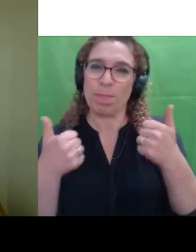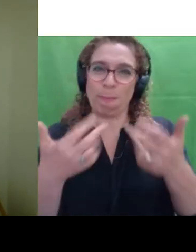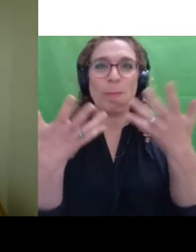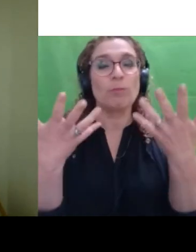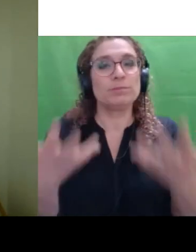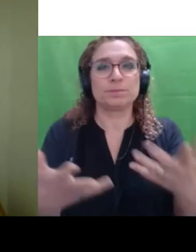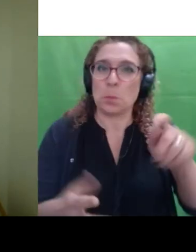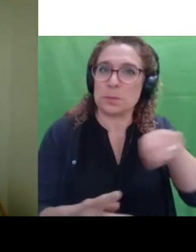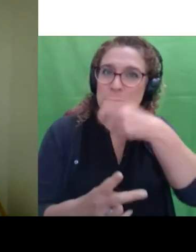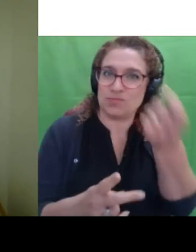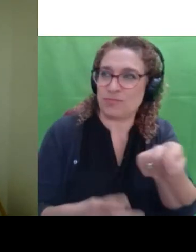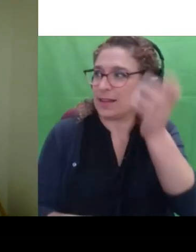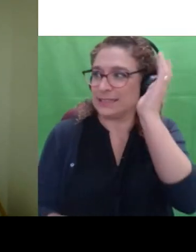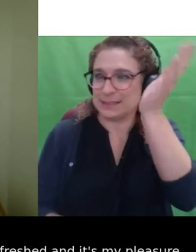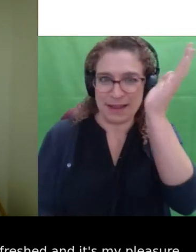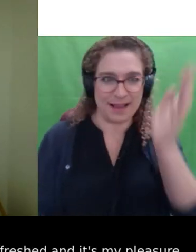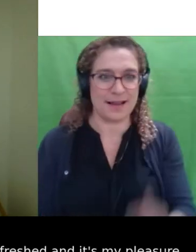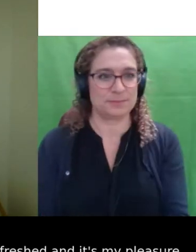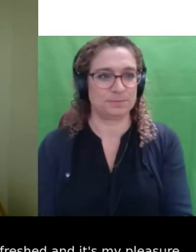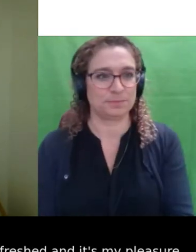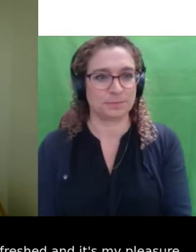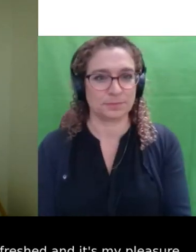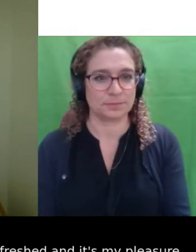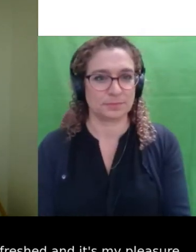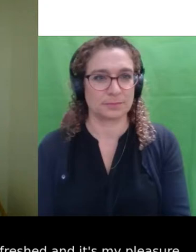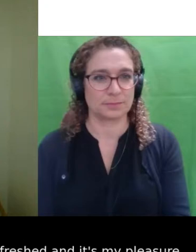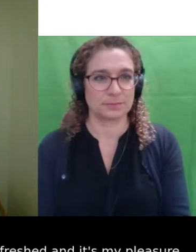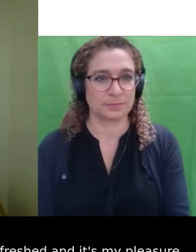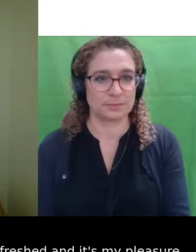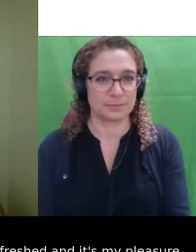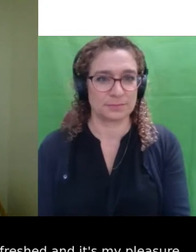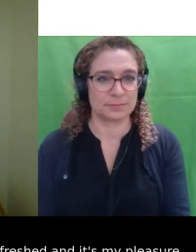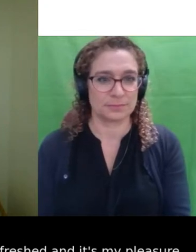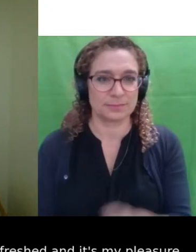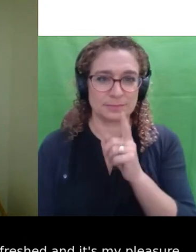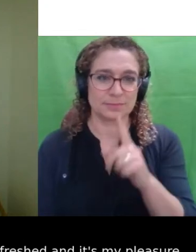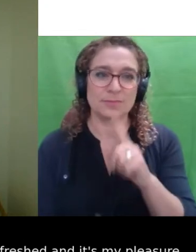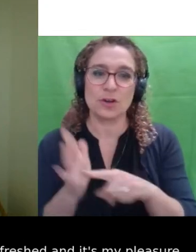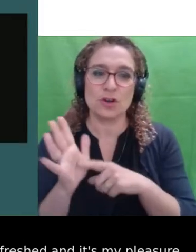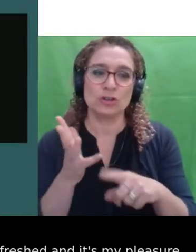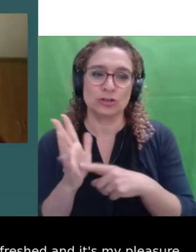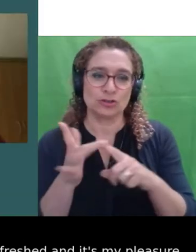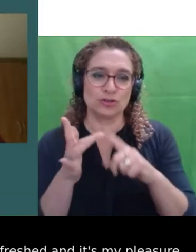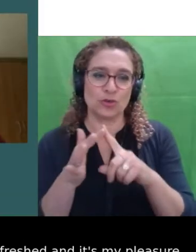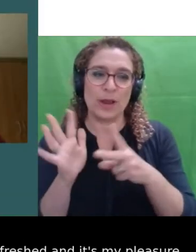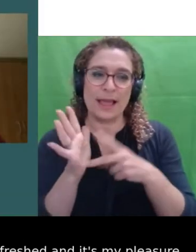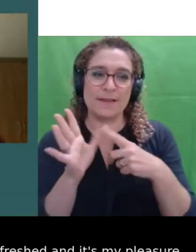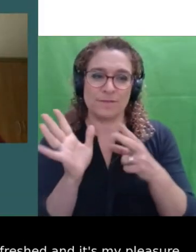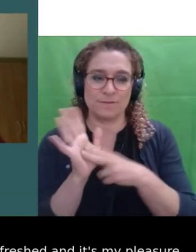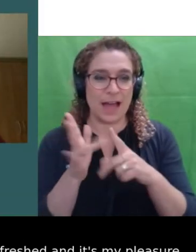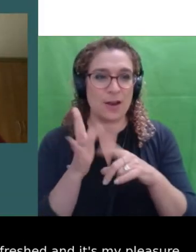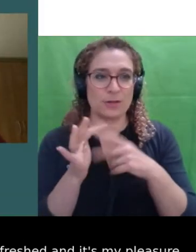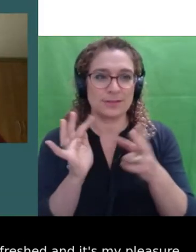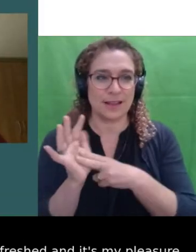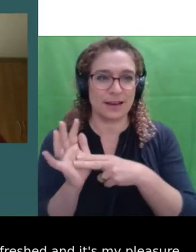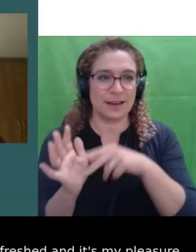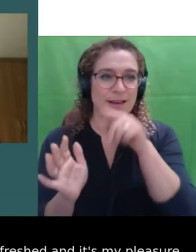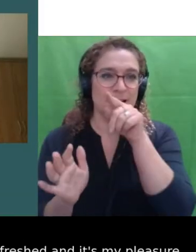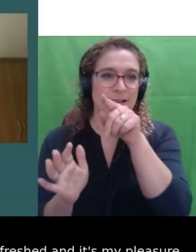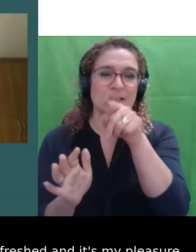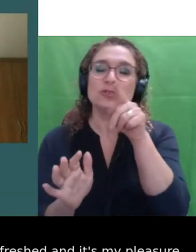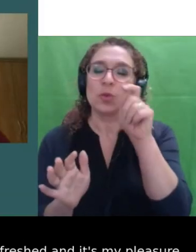our next guest beta her name is julie van olsenman and she's going to be talking this afternoon on